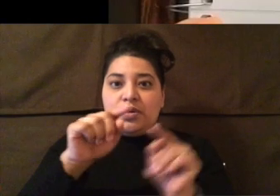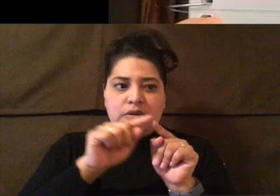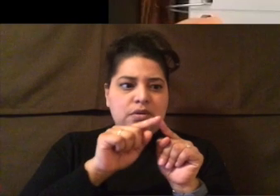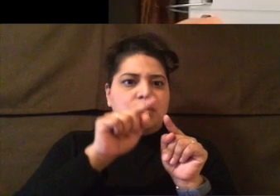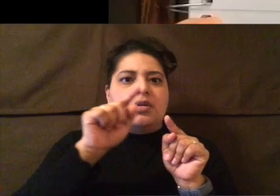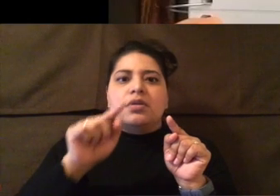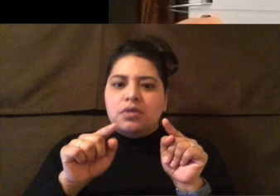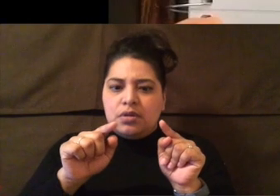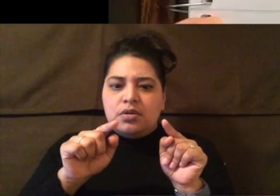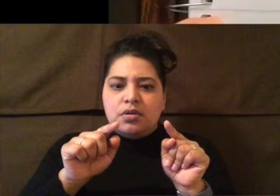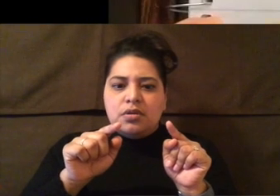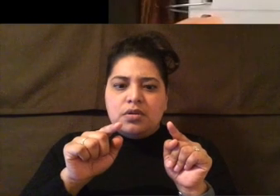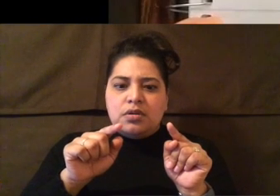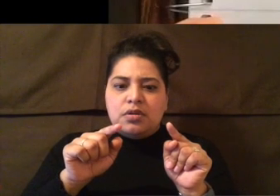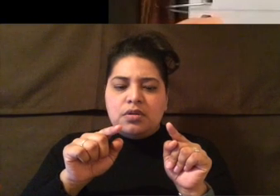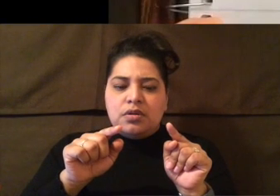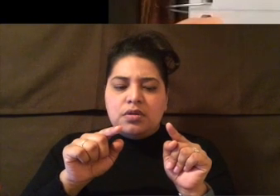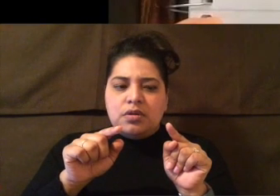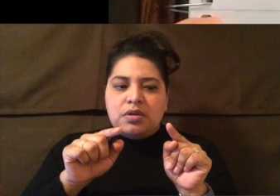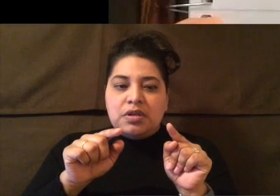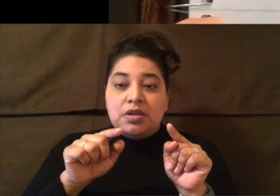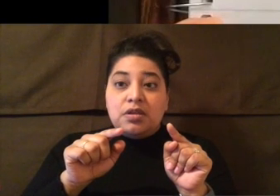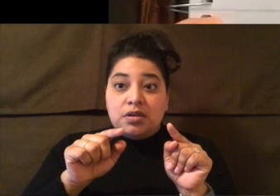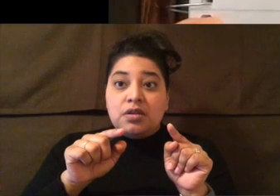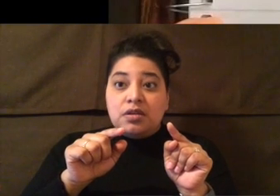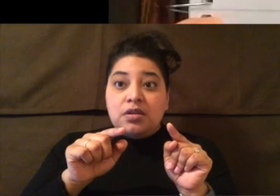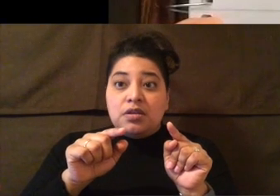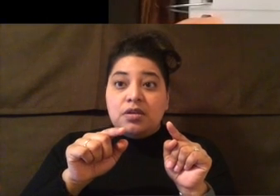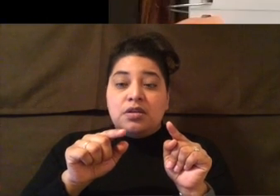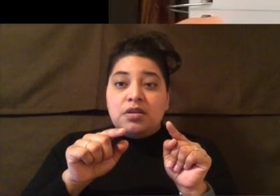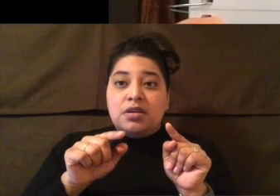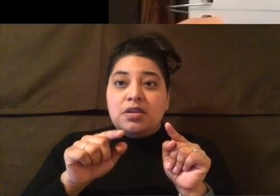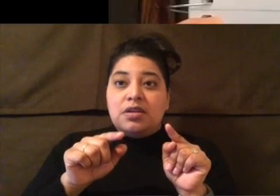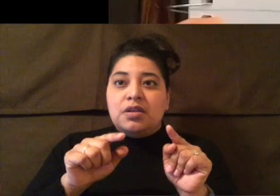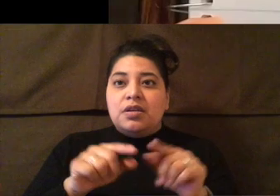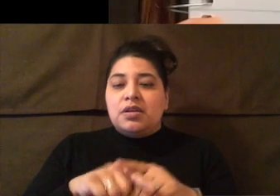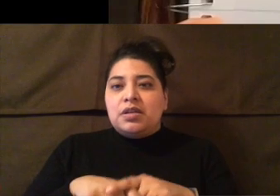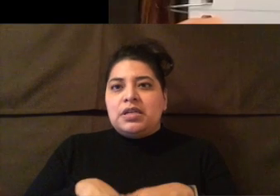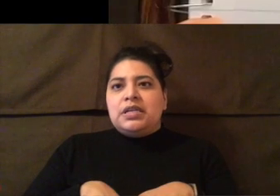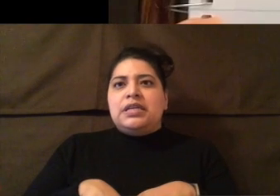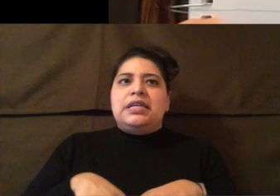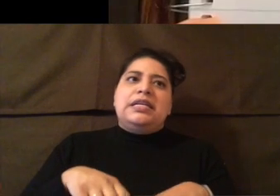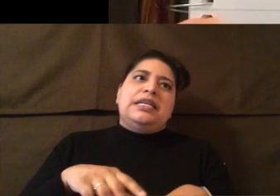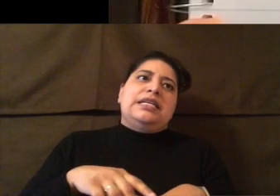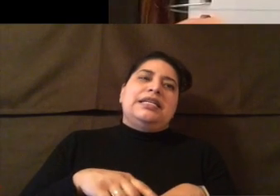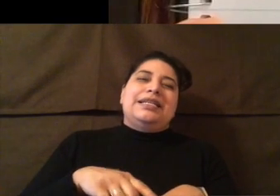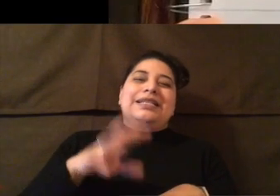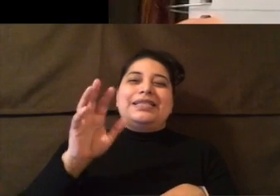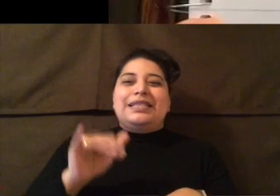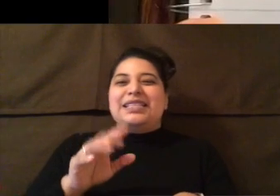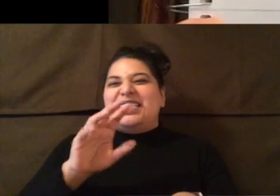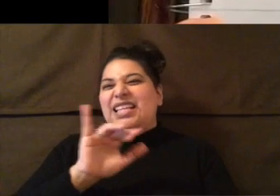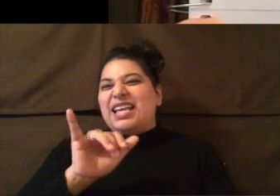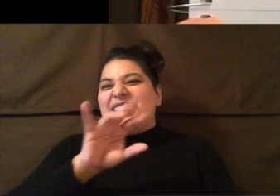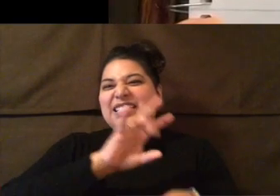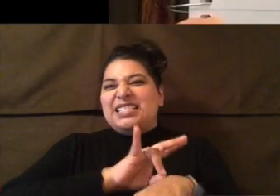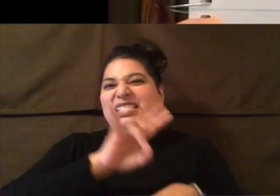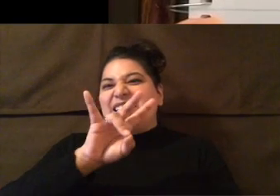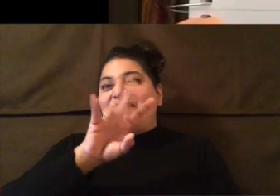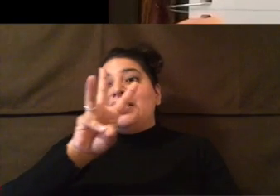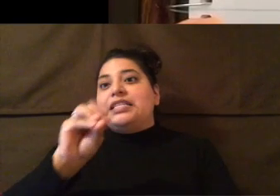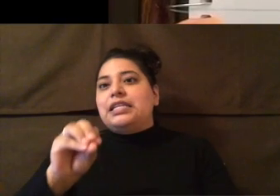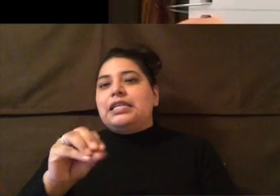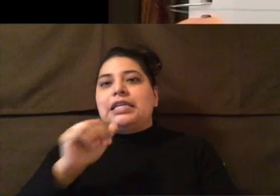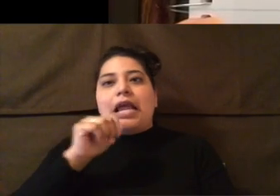Okay, because 30 and 30 is gonna give me a new hour. Okay, it's gonna give me a time like 7:60, but that's not